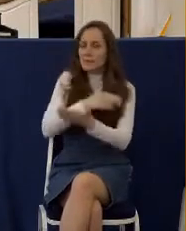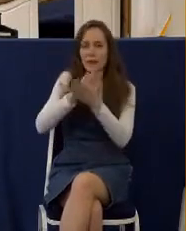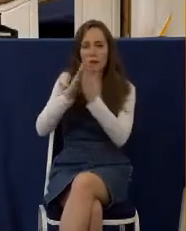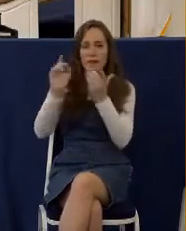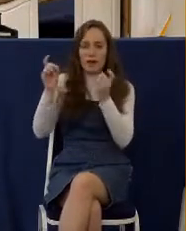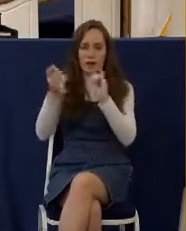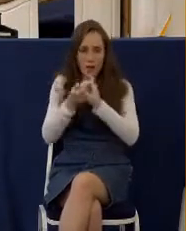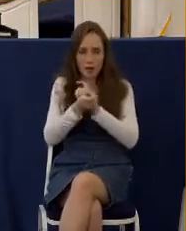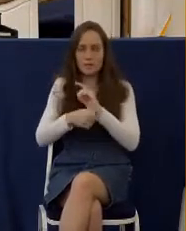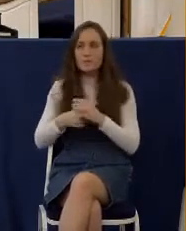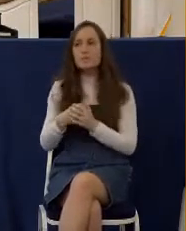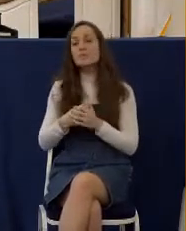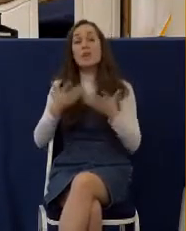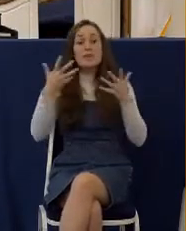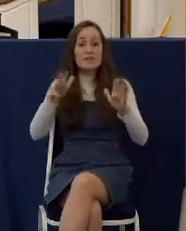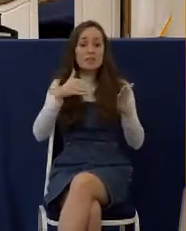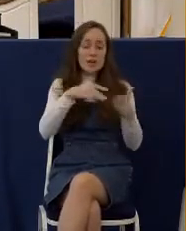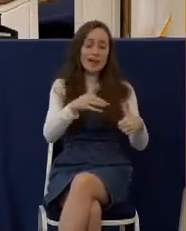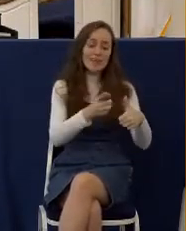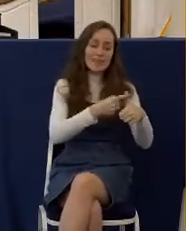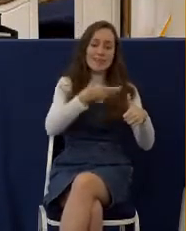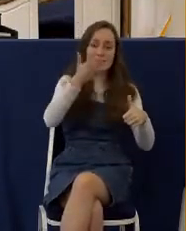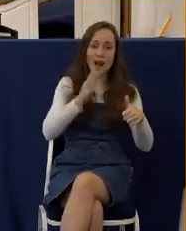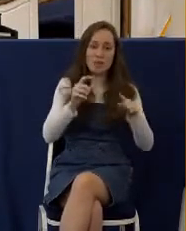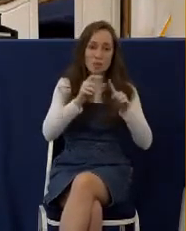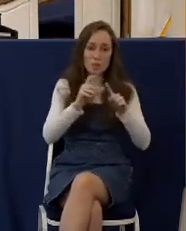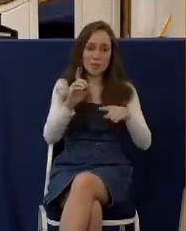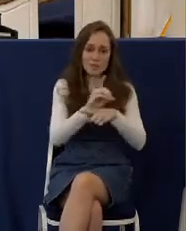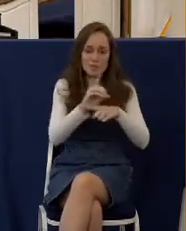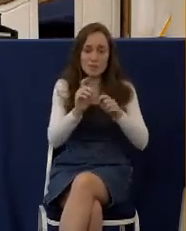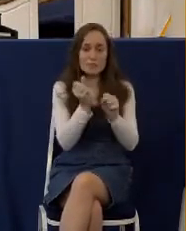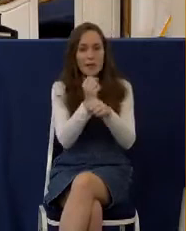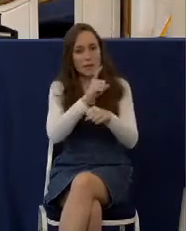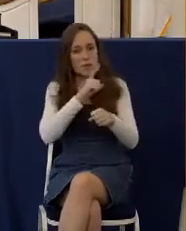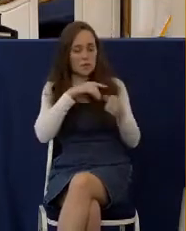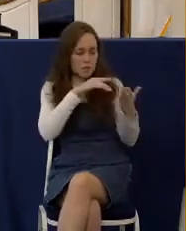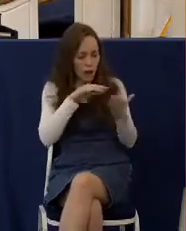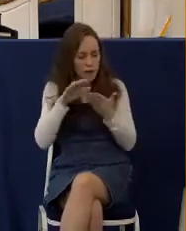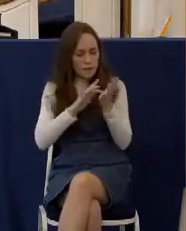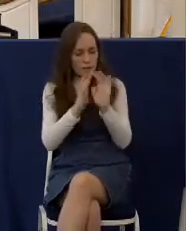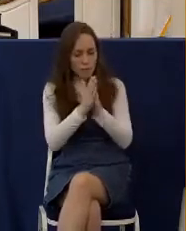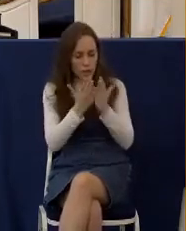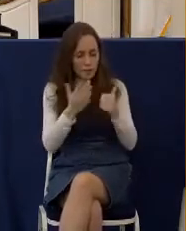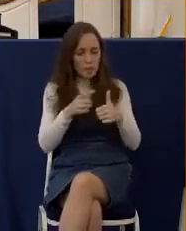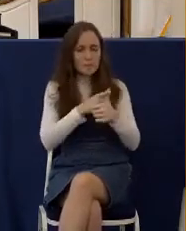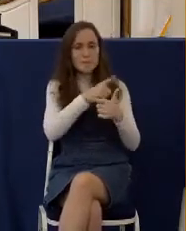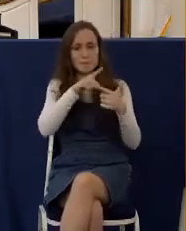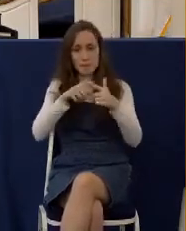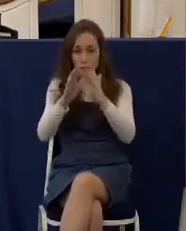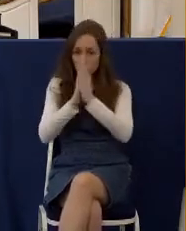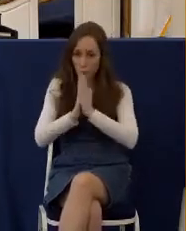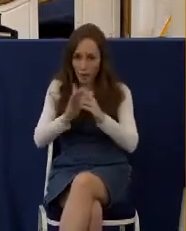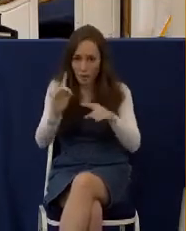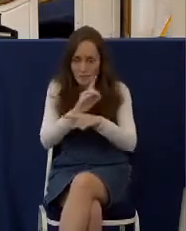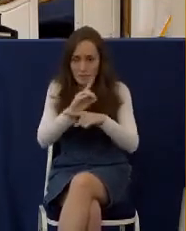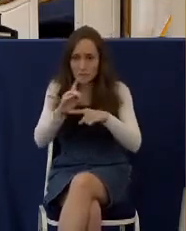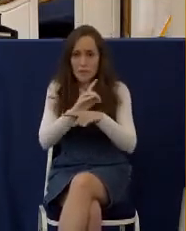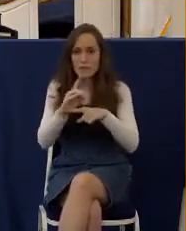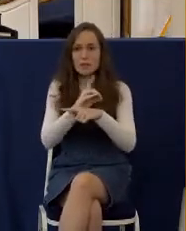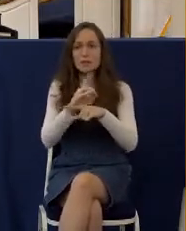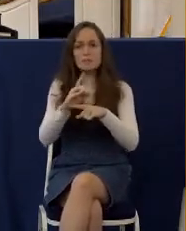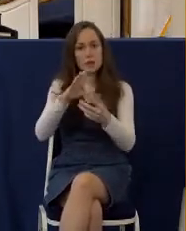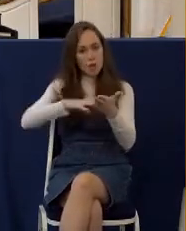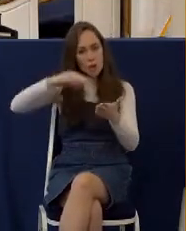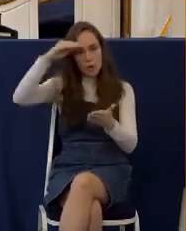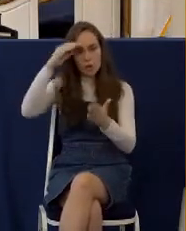the discipline of the Word of God, making sure that we're taking in God's Word and studying it, the discipline of prayer, learning to